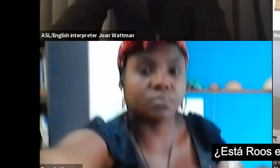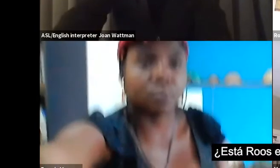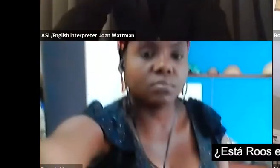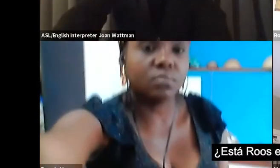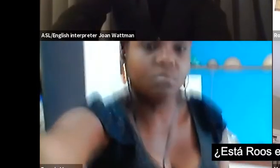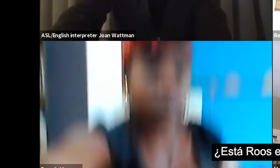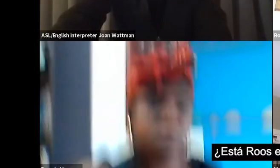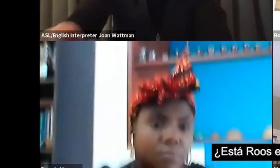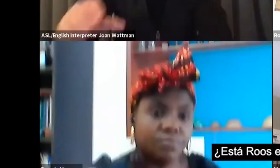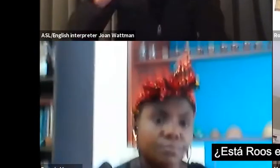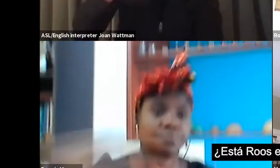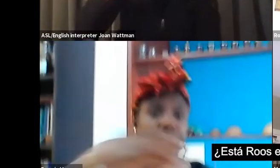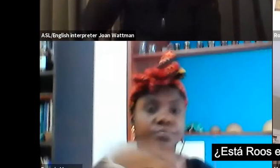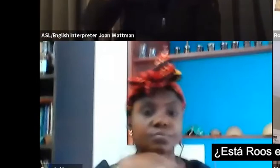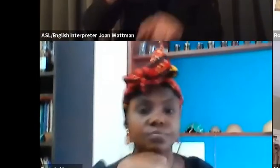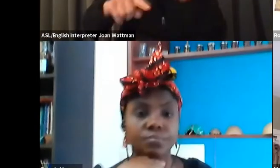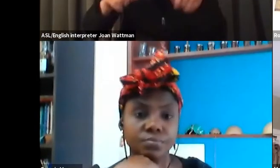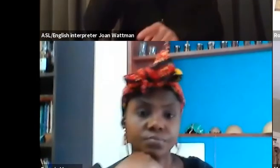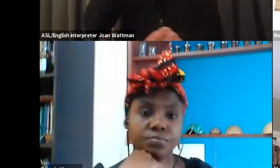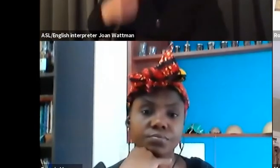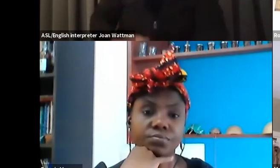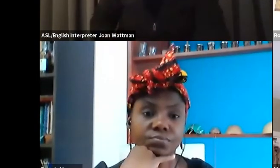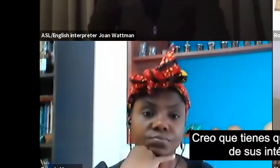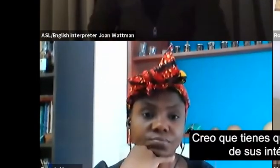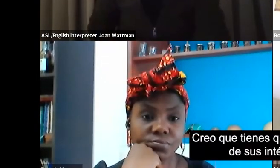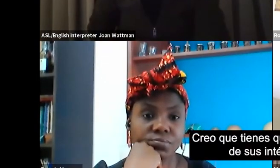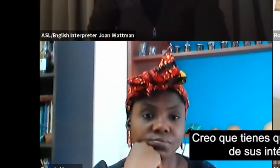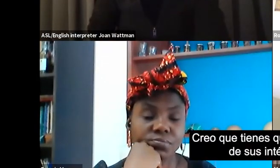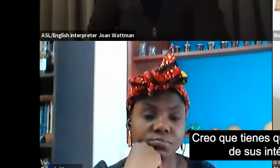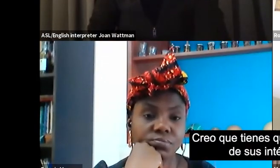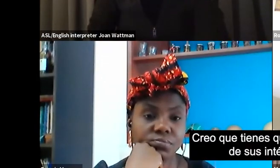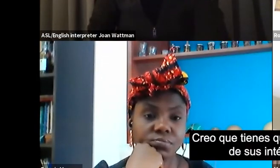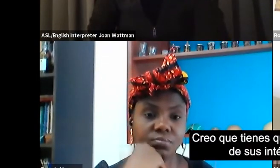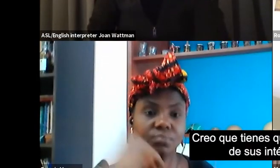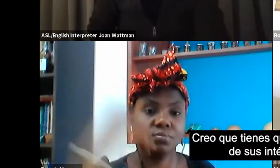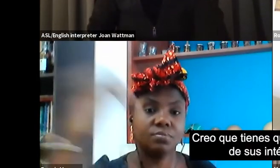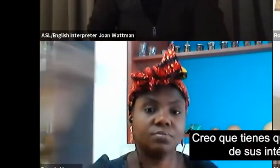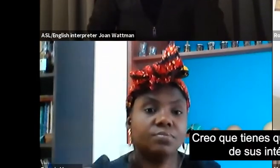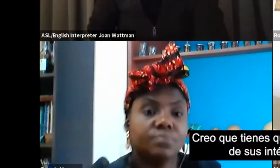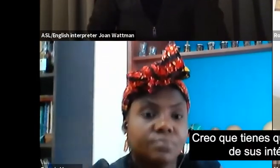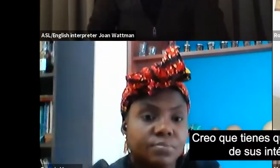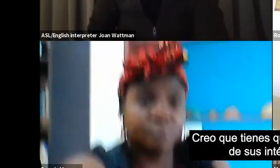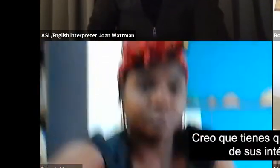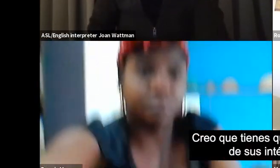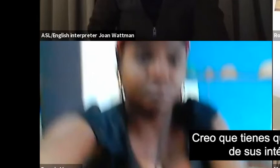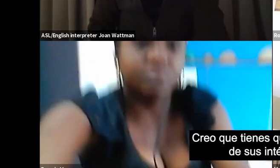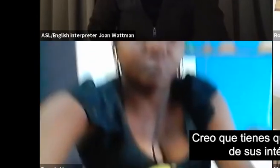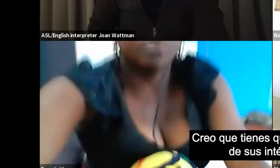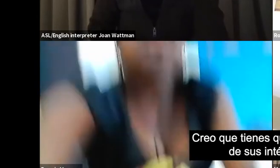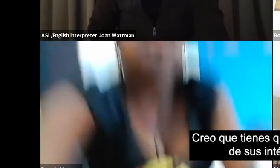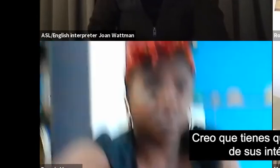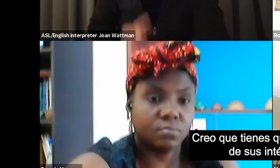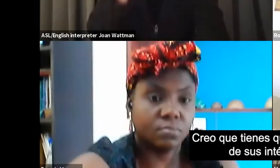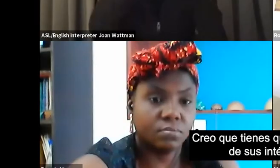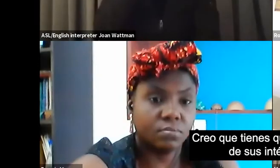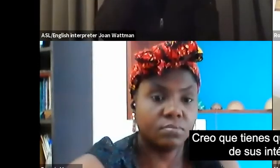Is Rose in the house? I think you may have to disentangle from your